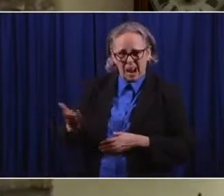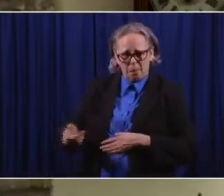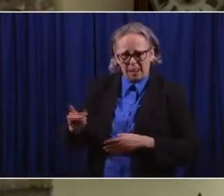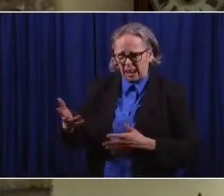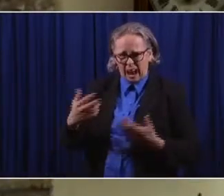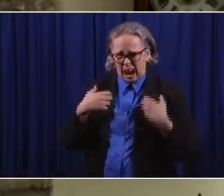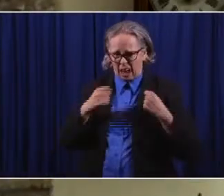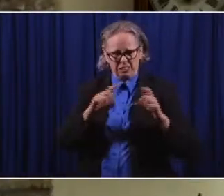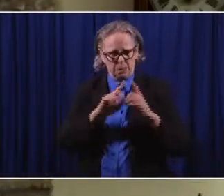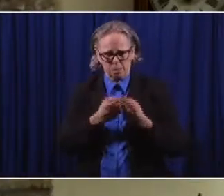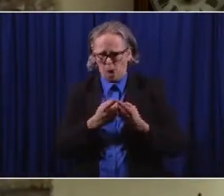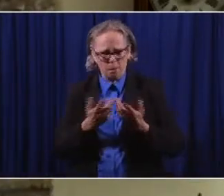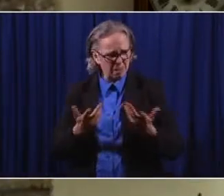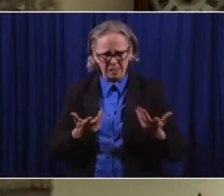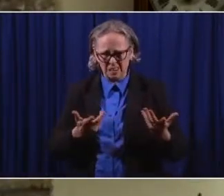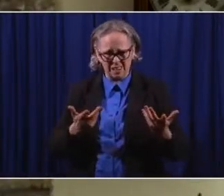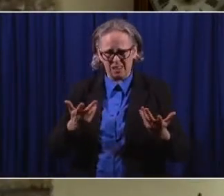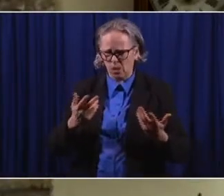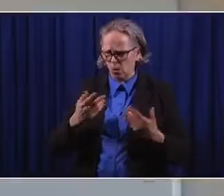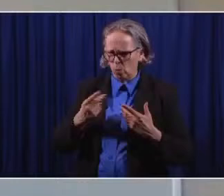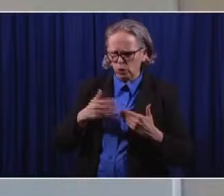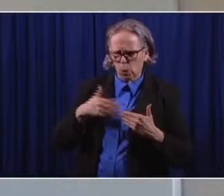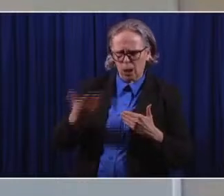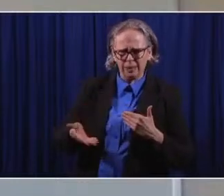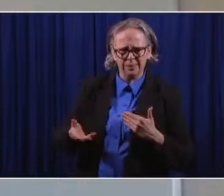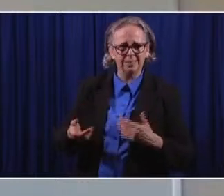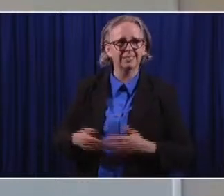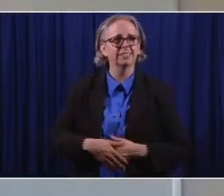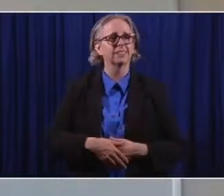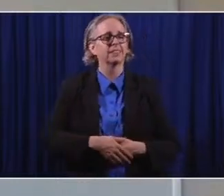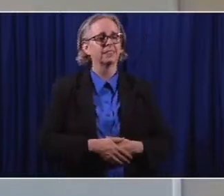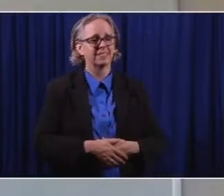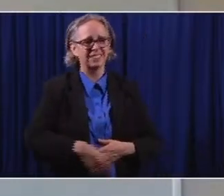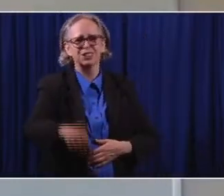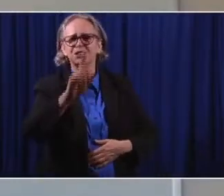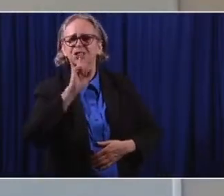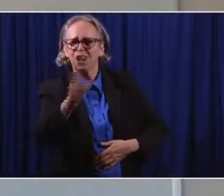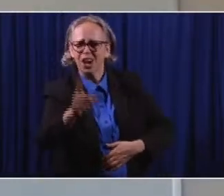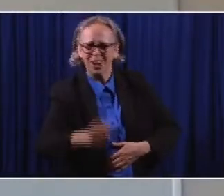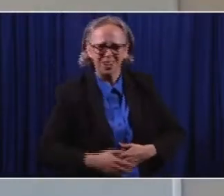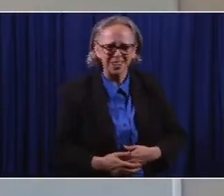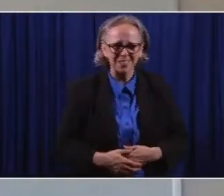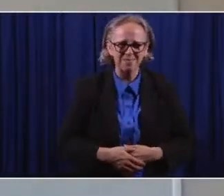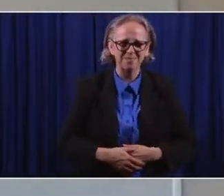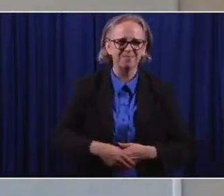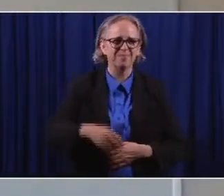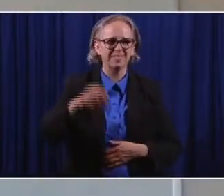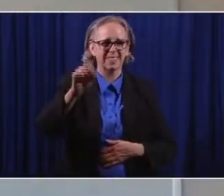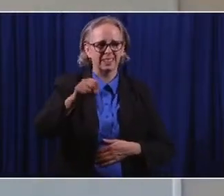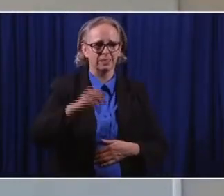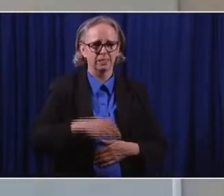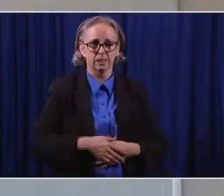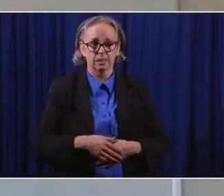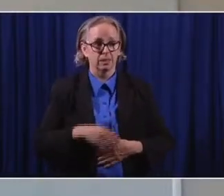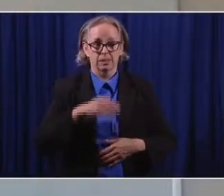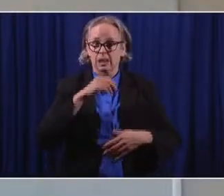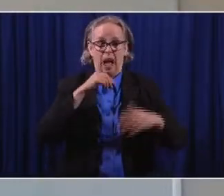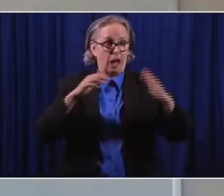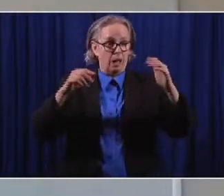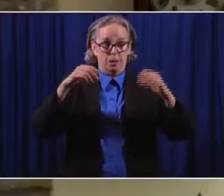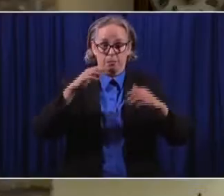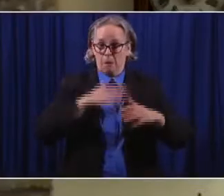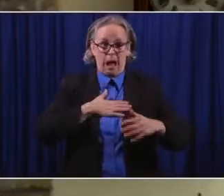you take it and you go from there? Absolutely. Yeah, certainly did not expect a pandemic within my first couple of years